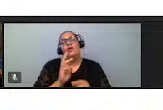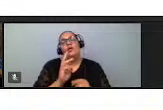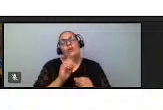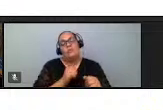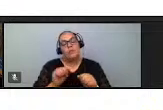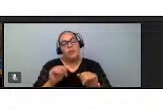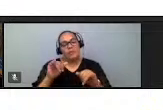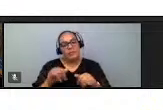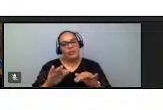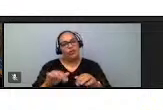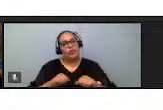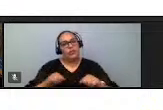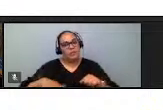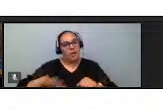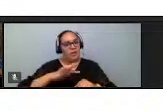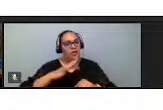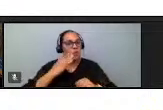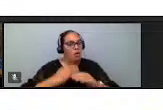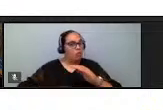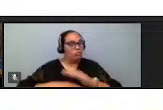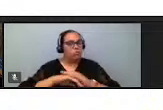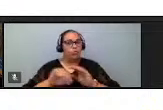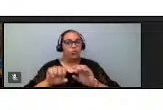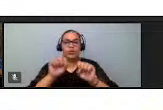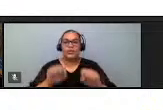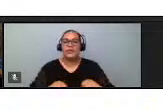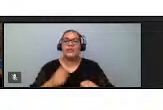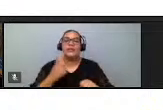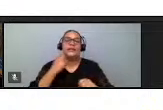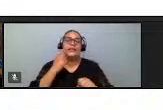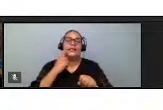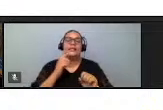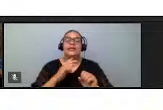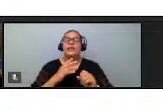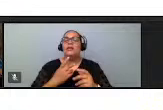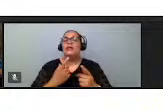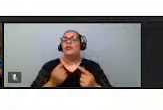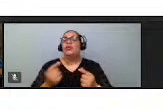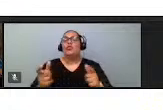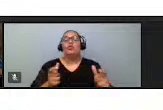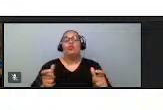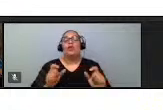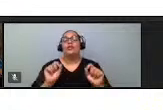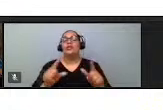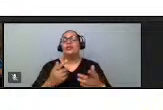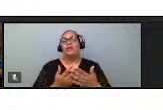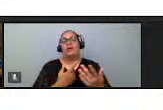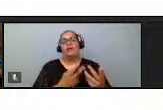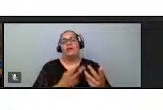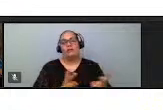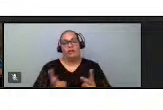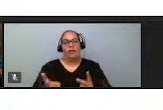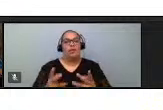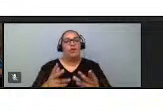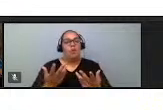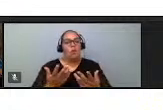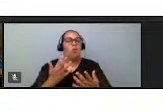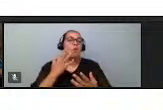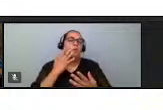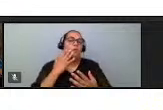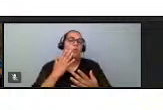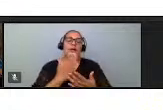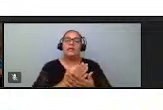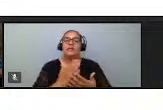remain in that space until the system is fluid again again until it manages itself or until